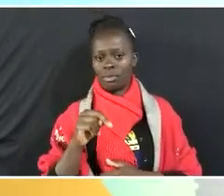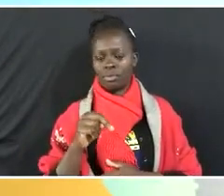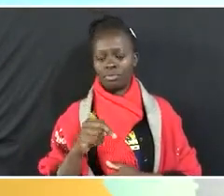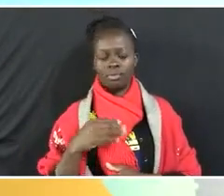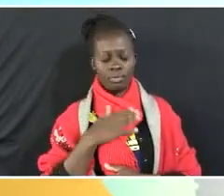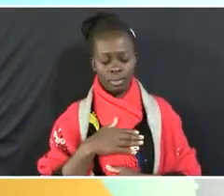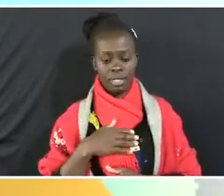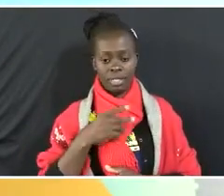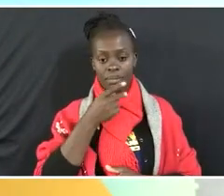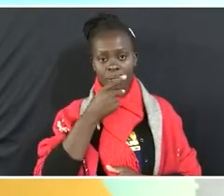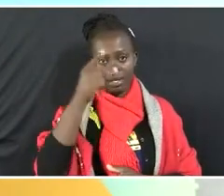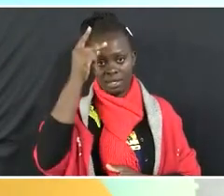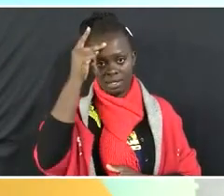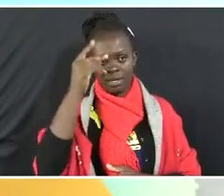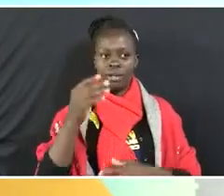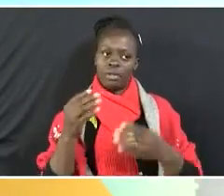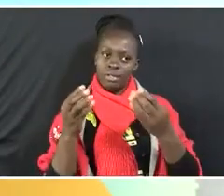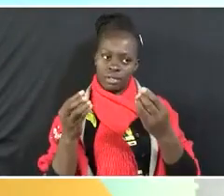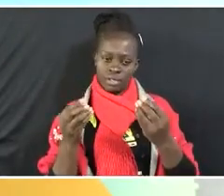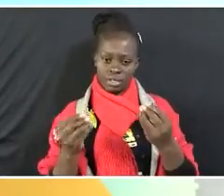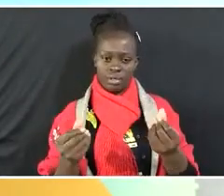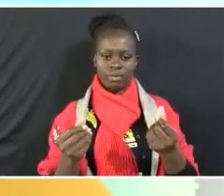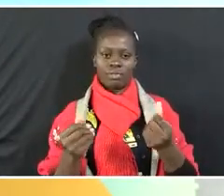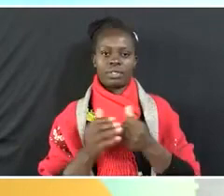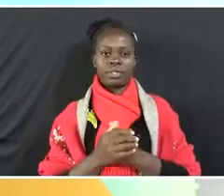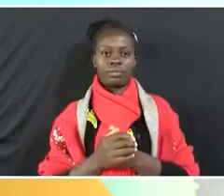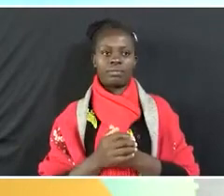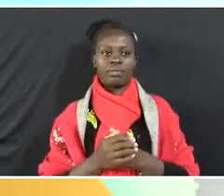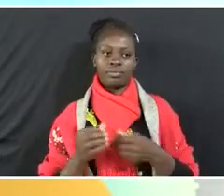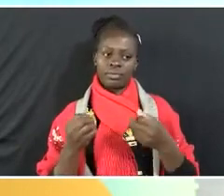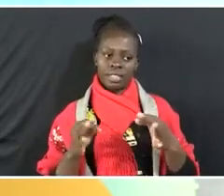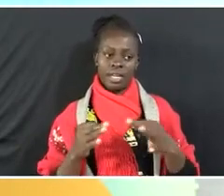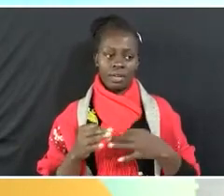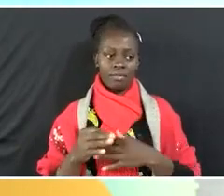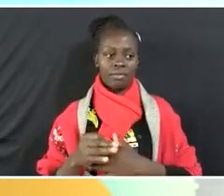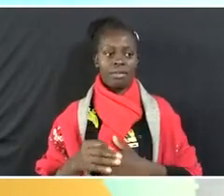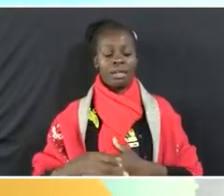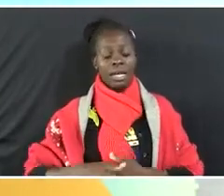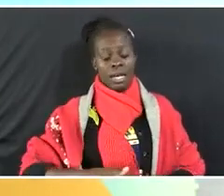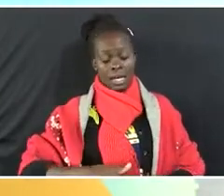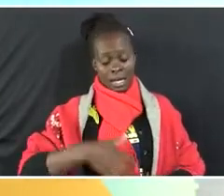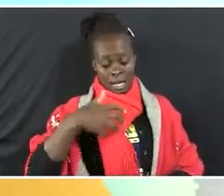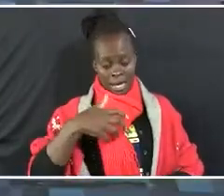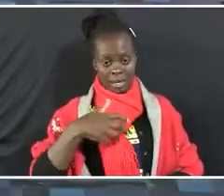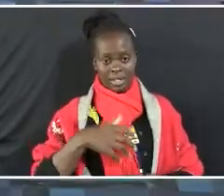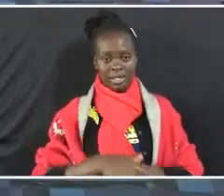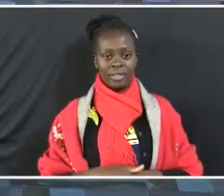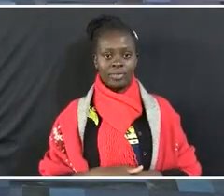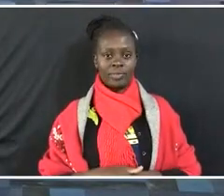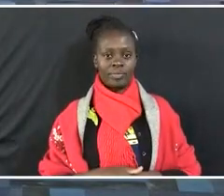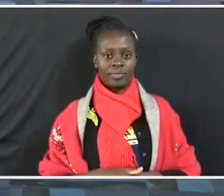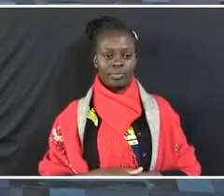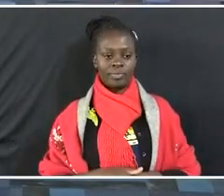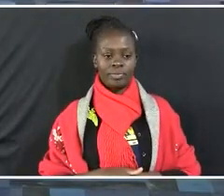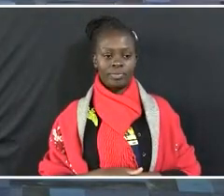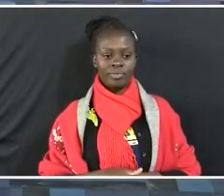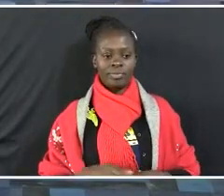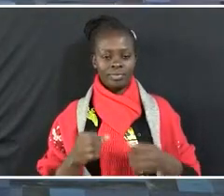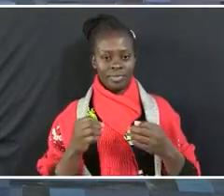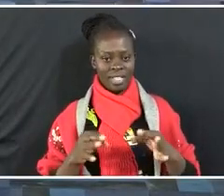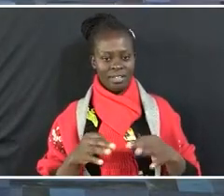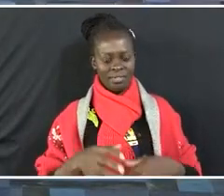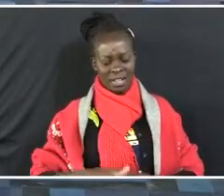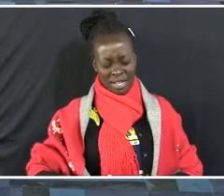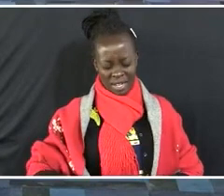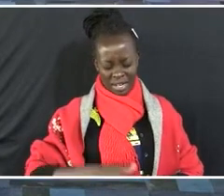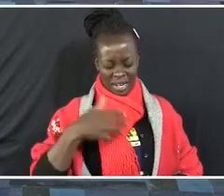else. Even if you are mad, and let me tell you, if you want to talk badly, hey, contain yourself, go